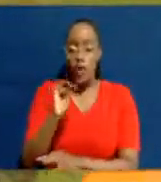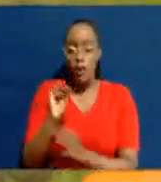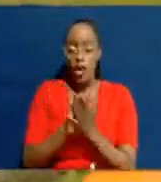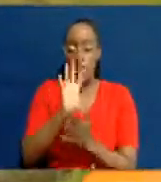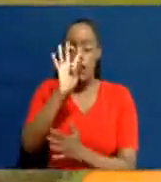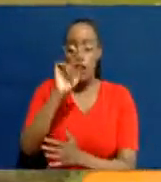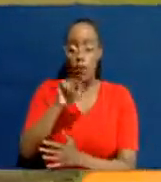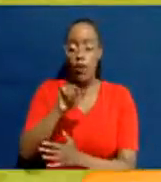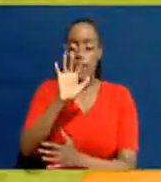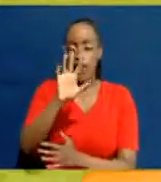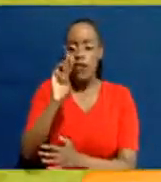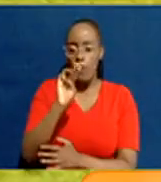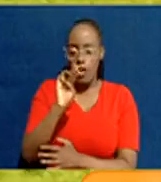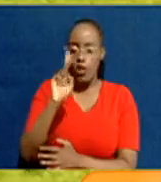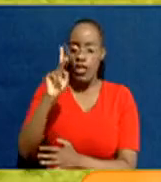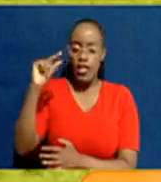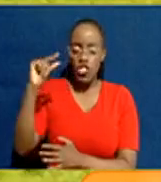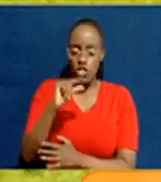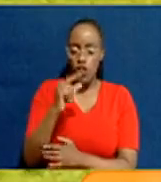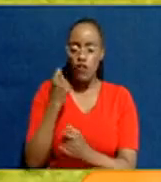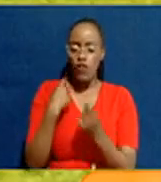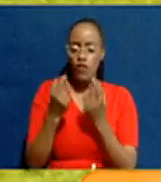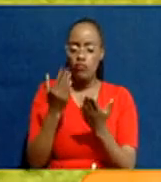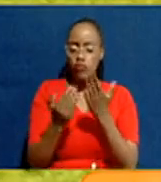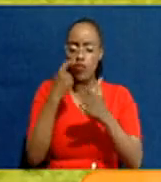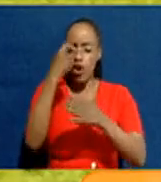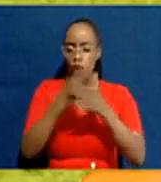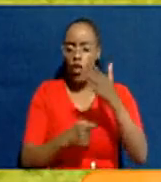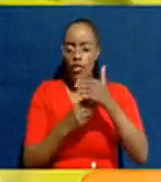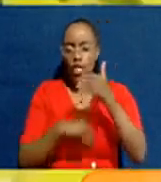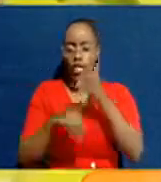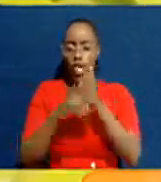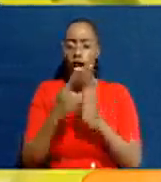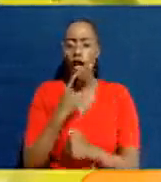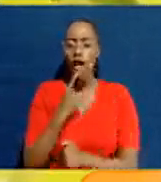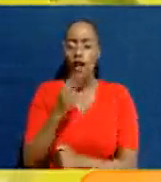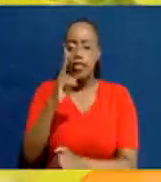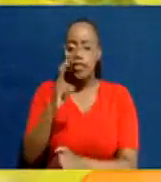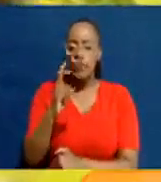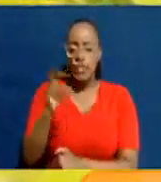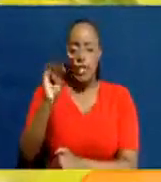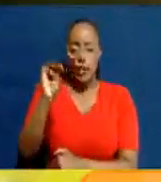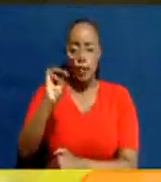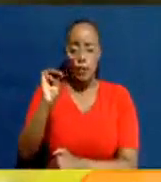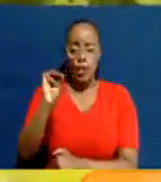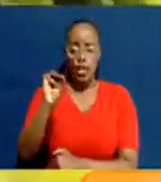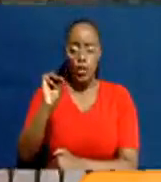4.5 million kilograms of tea leaves, estimated to cost an additional 120 million shillings.